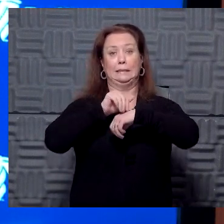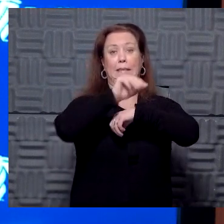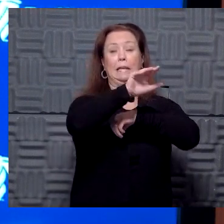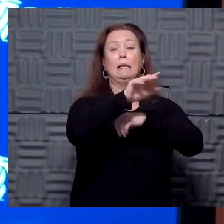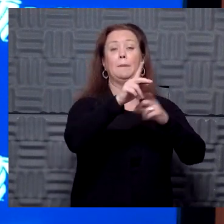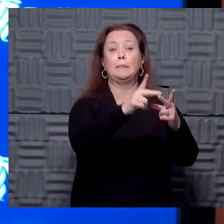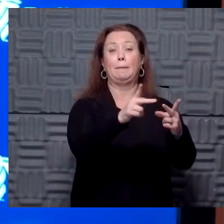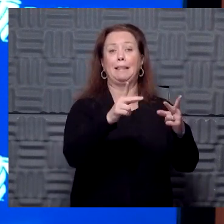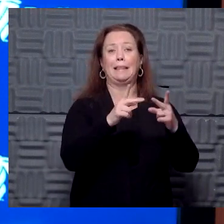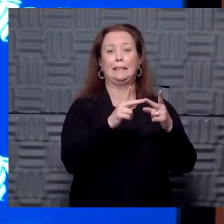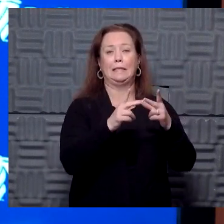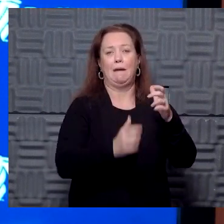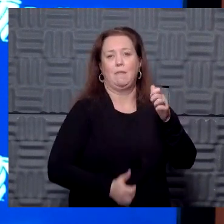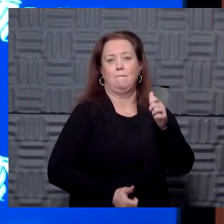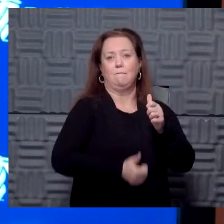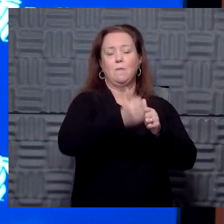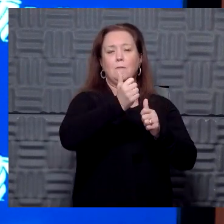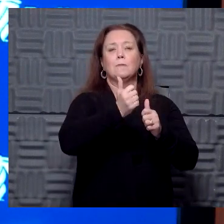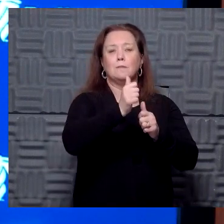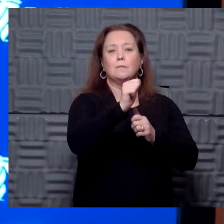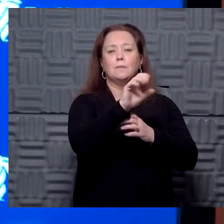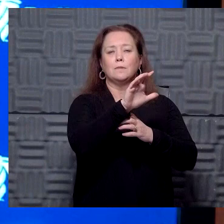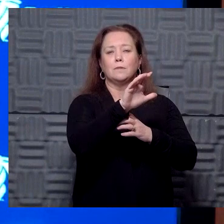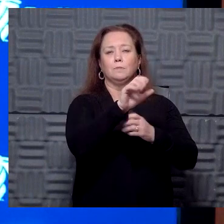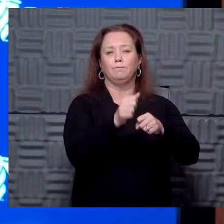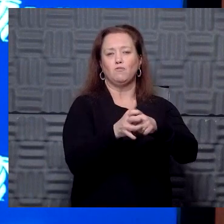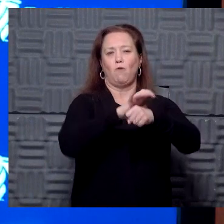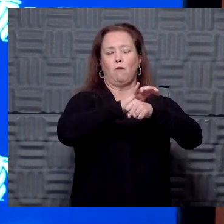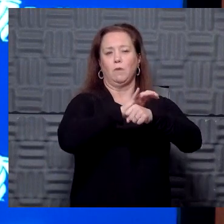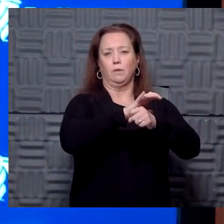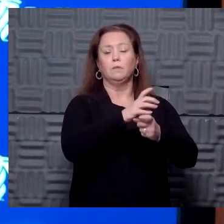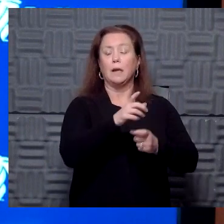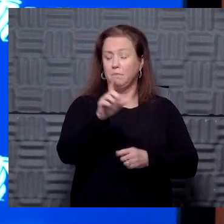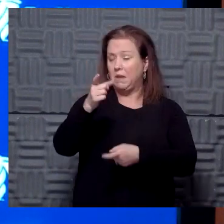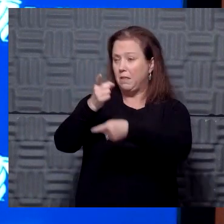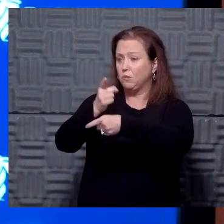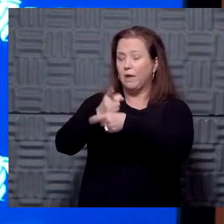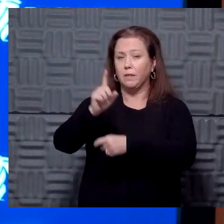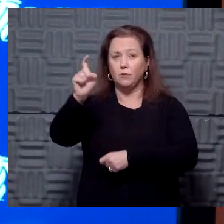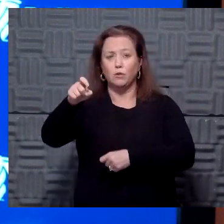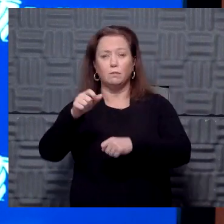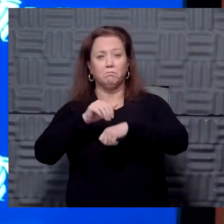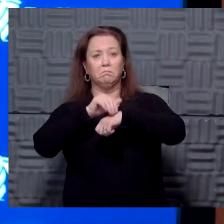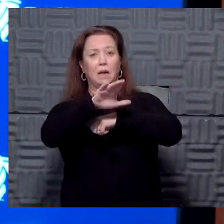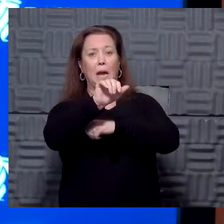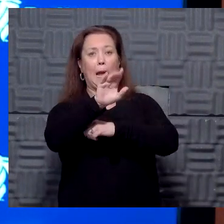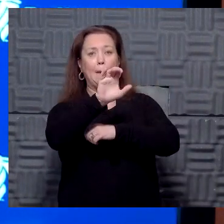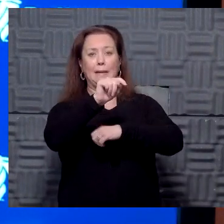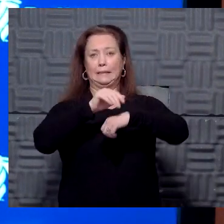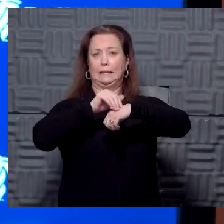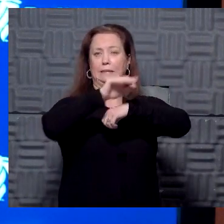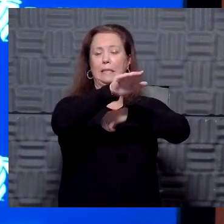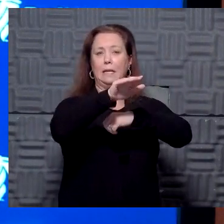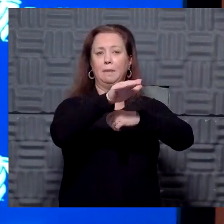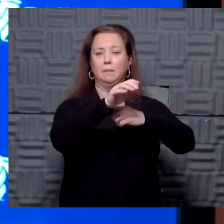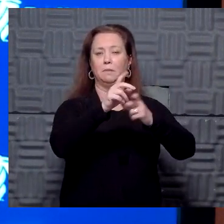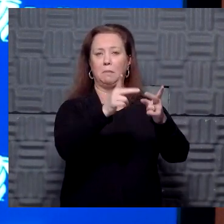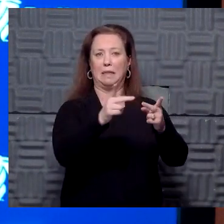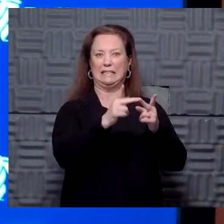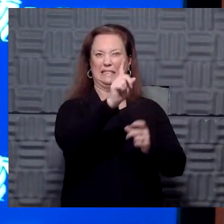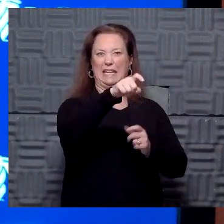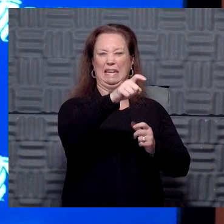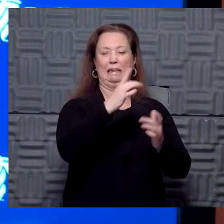the places that have the most cases, and they're only as they should. As they should, right? That's the right thing to do. And they're making about